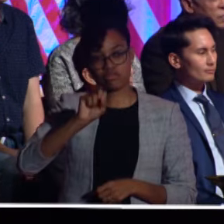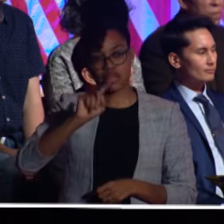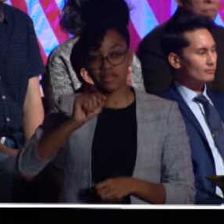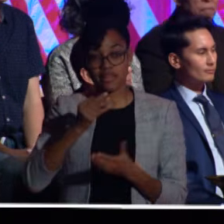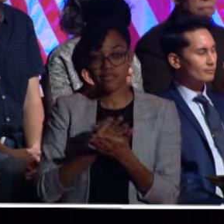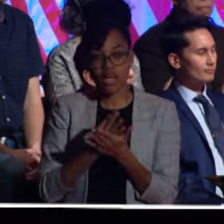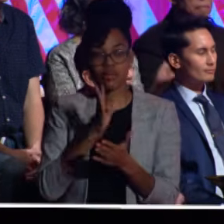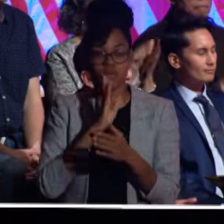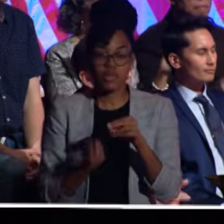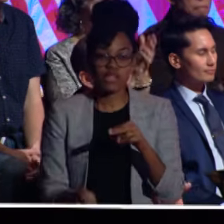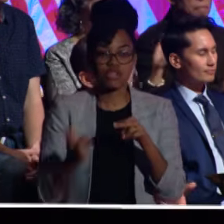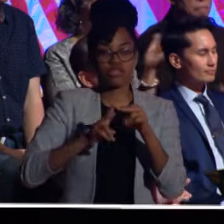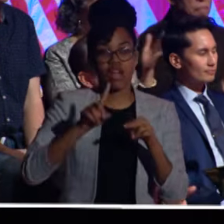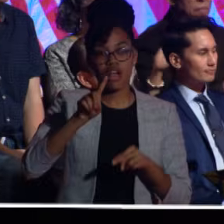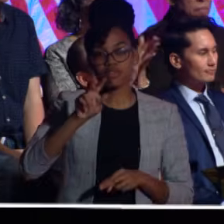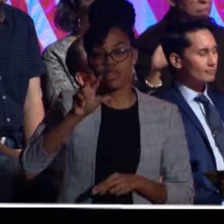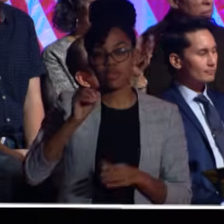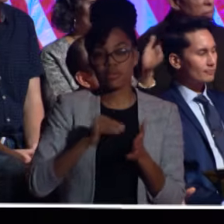$130 million.